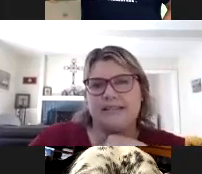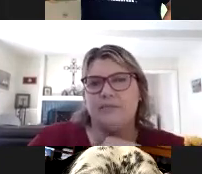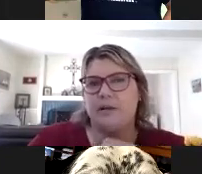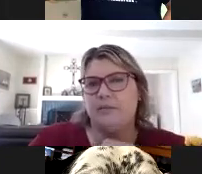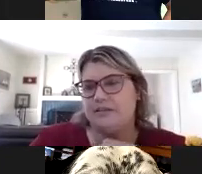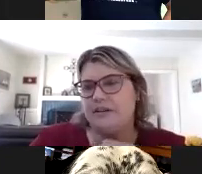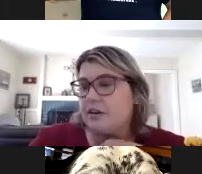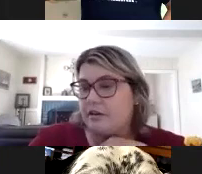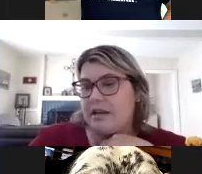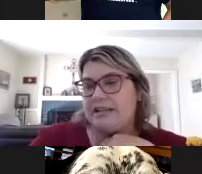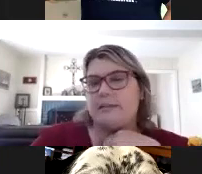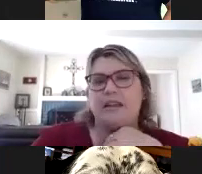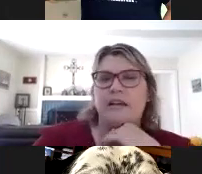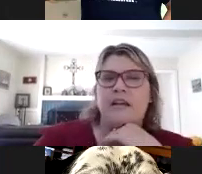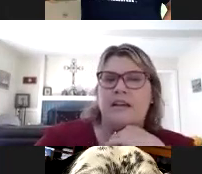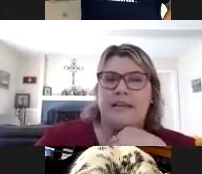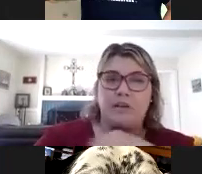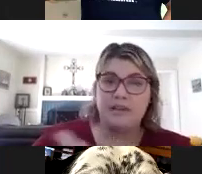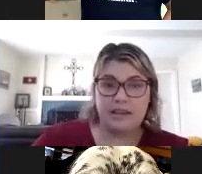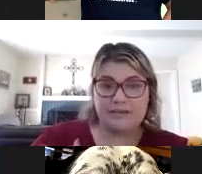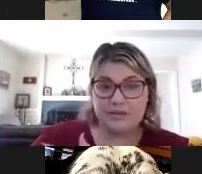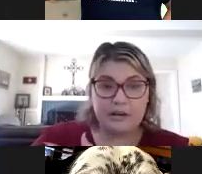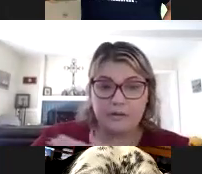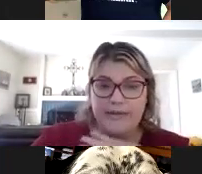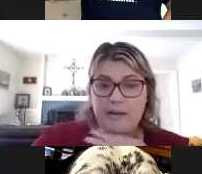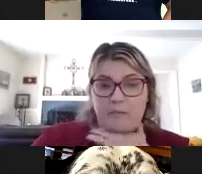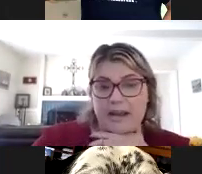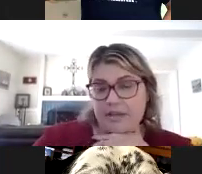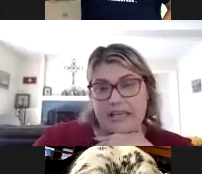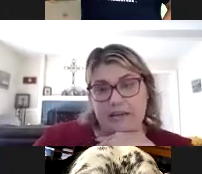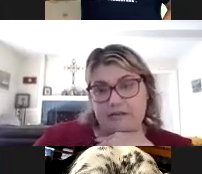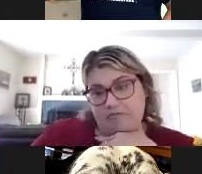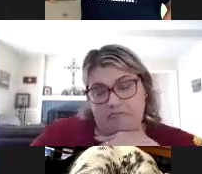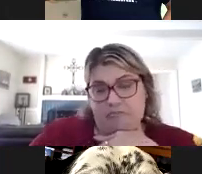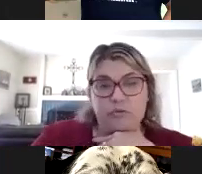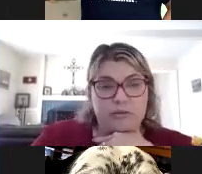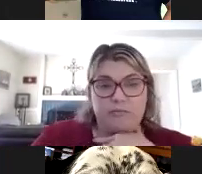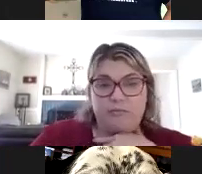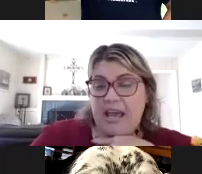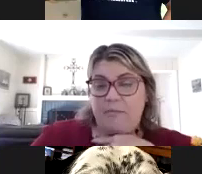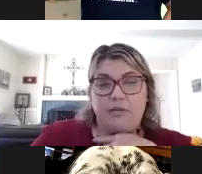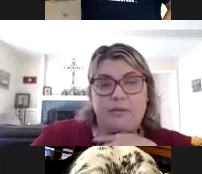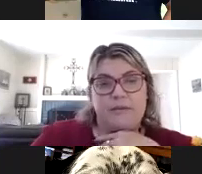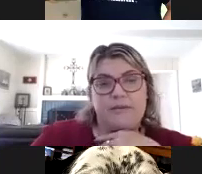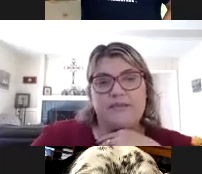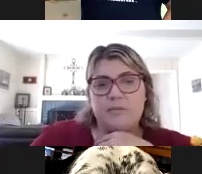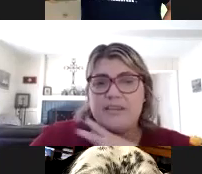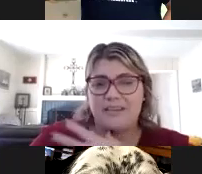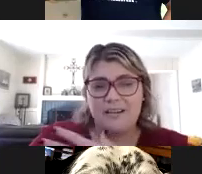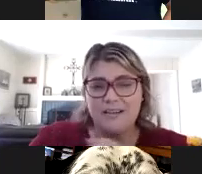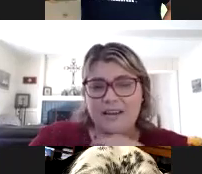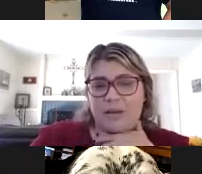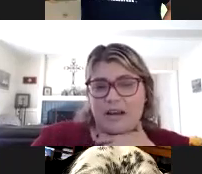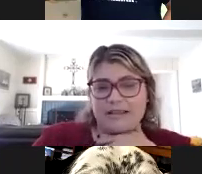wear masks in public during the COVID pandemic? That could be a yes or no, and that might be, you could be happy with one of those answers, but